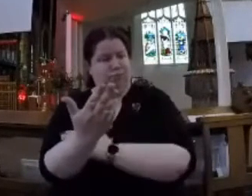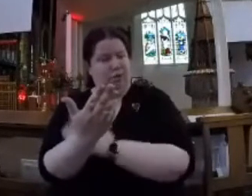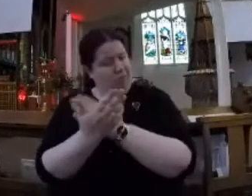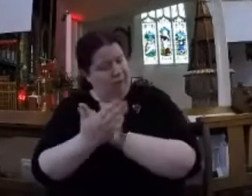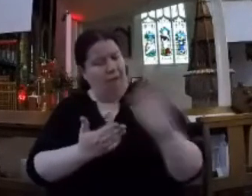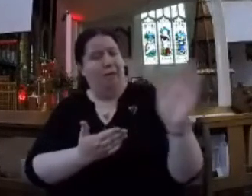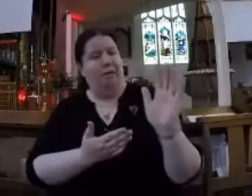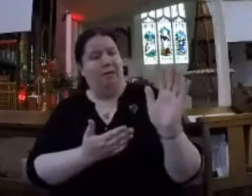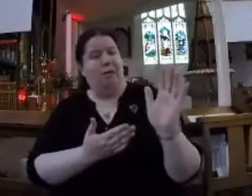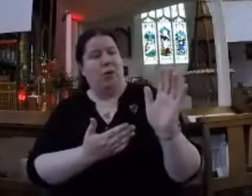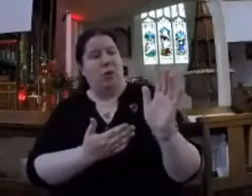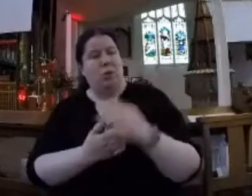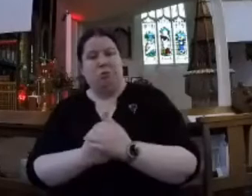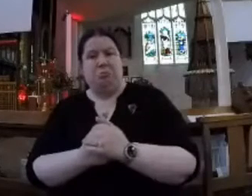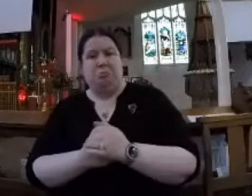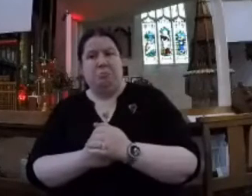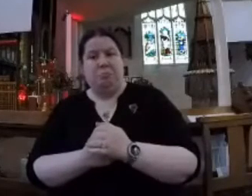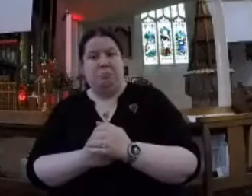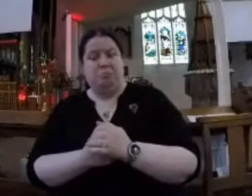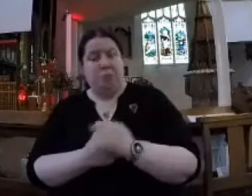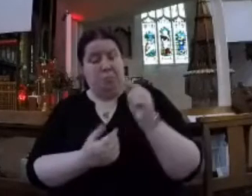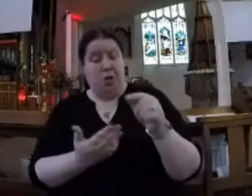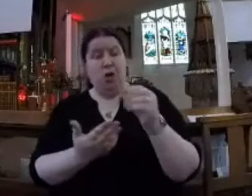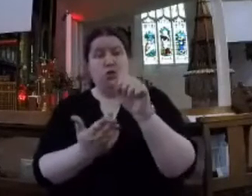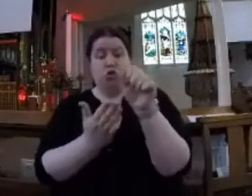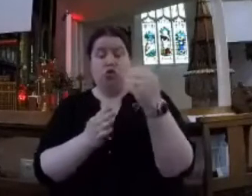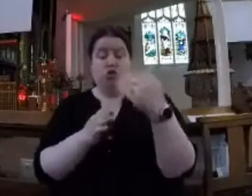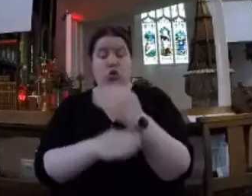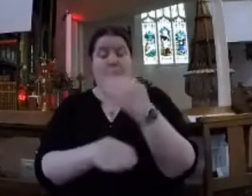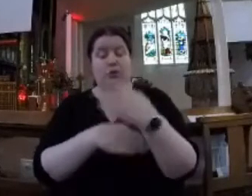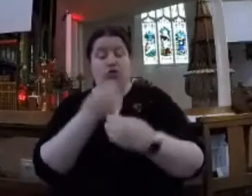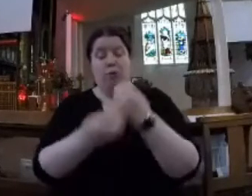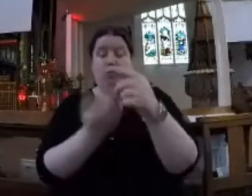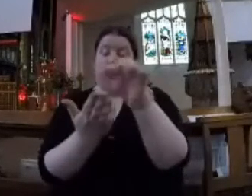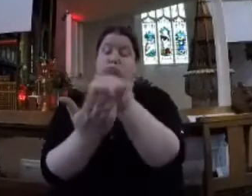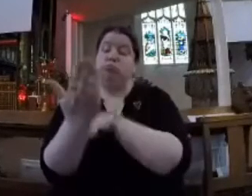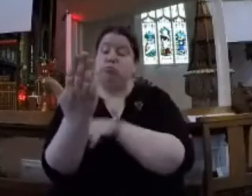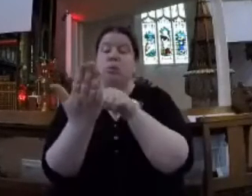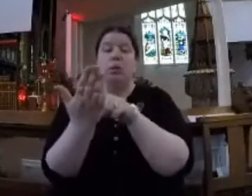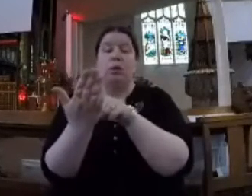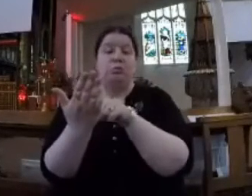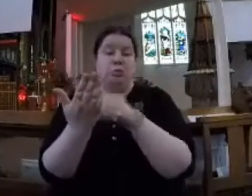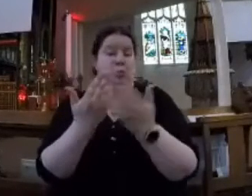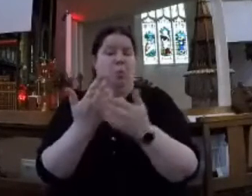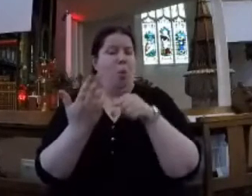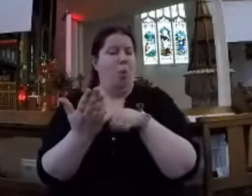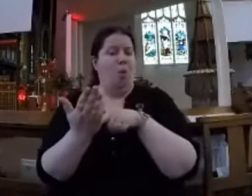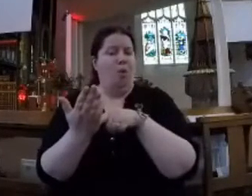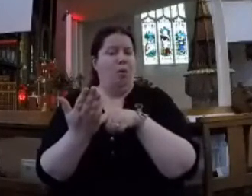mostly unwilling to do more than my job description, and more than that, it's not expected of